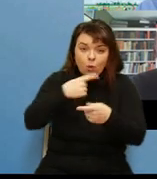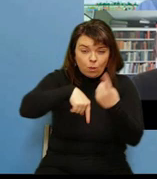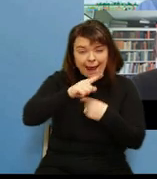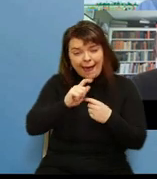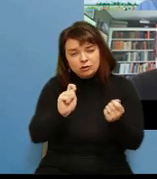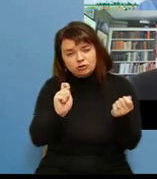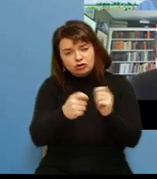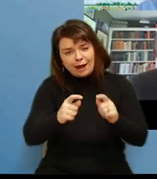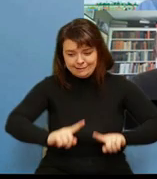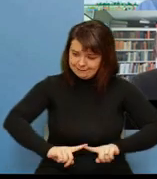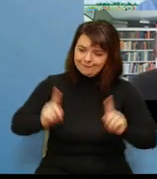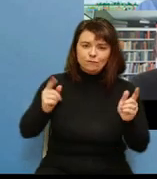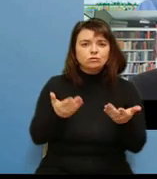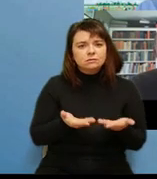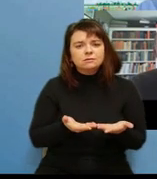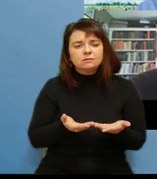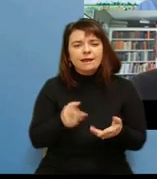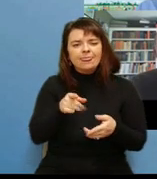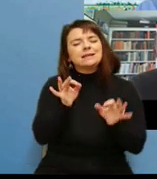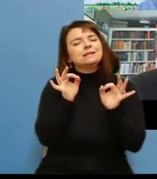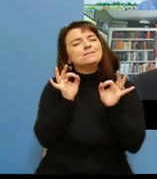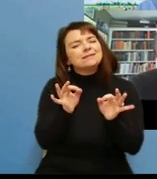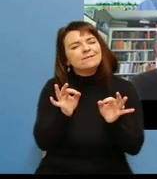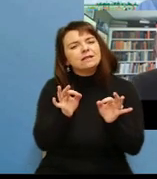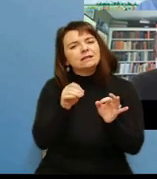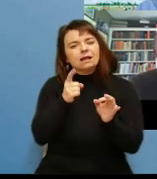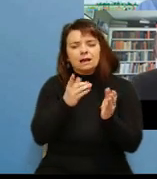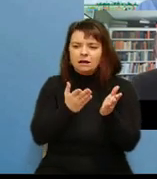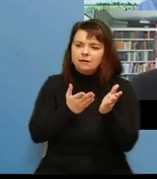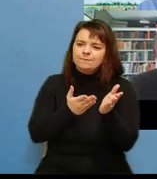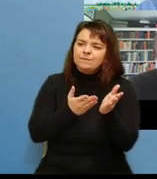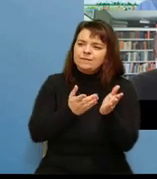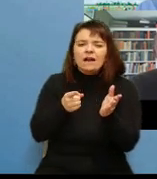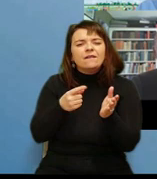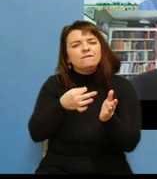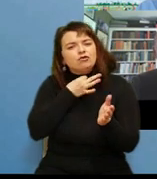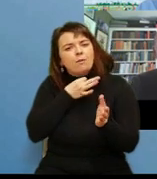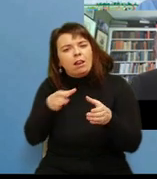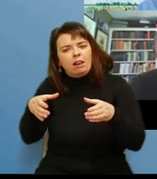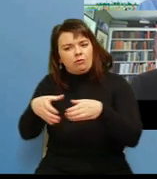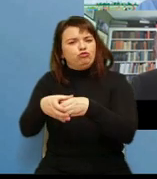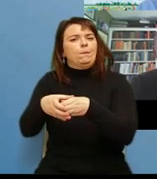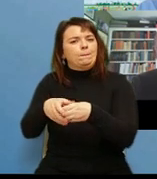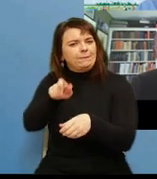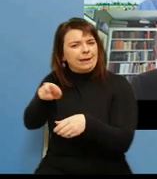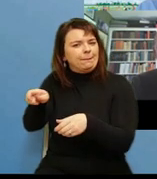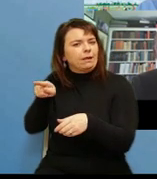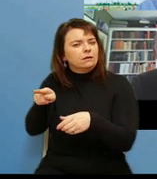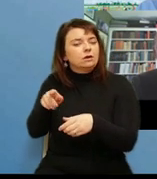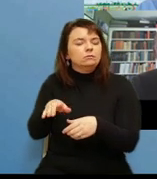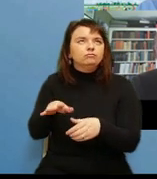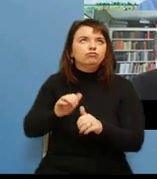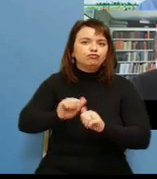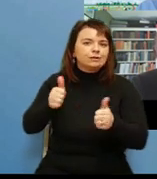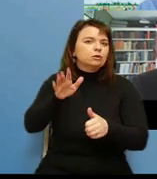does show that we can make a difference on some of these, and this is a particularly inarticulate and vulnerable group of people. So it's really great